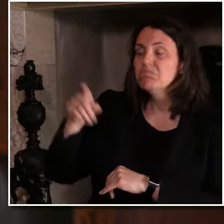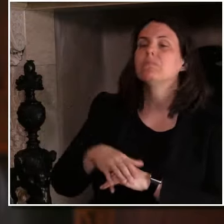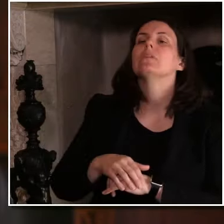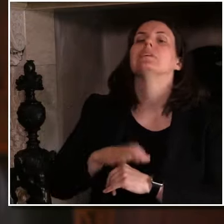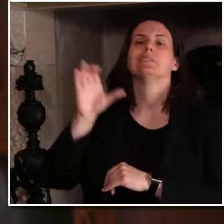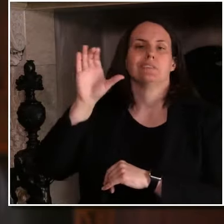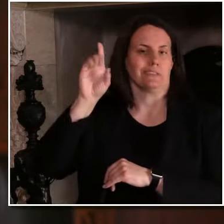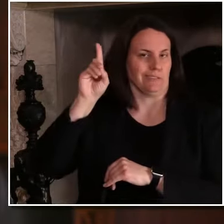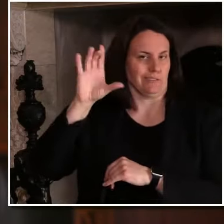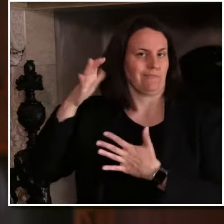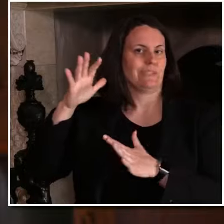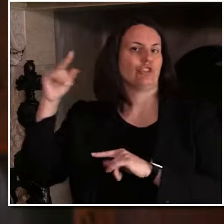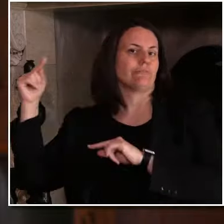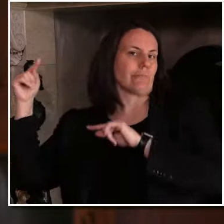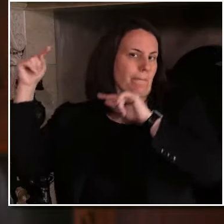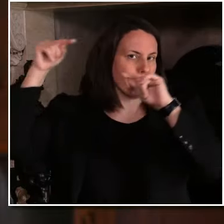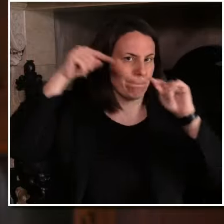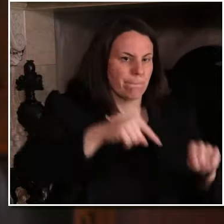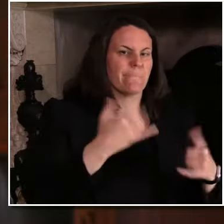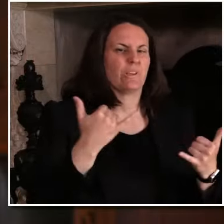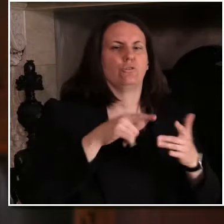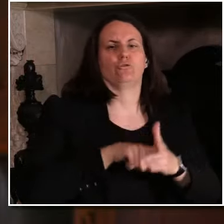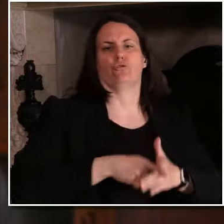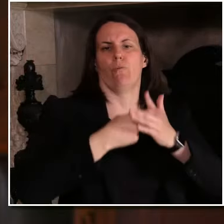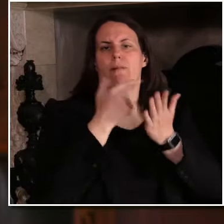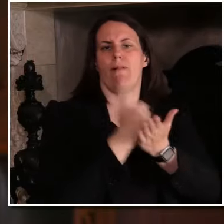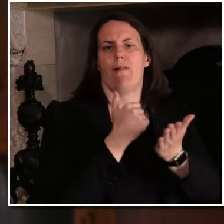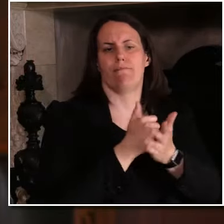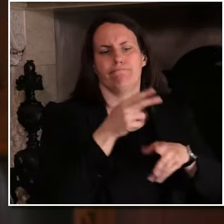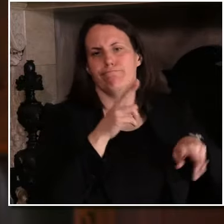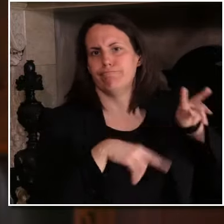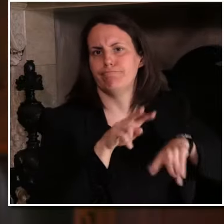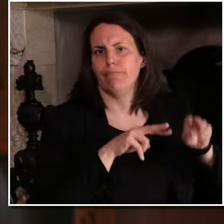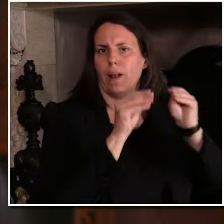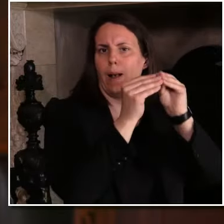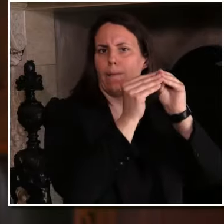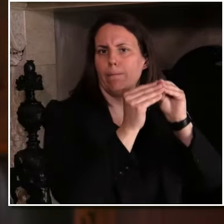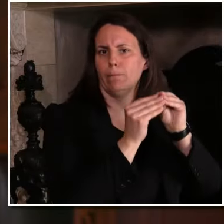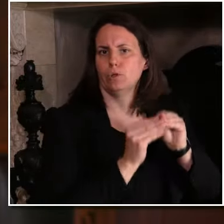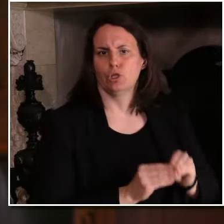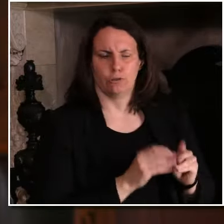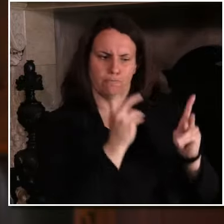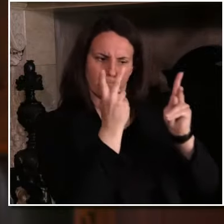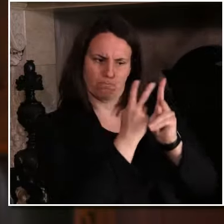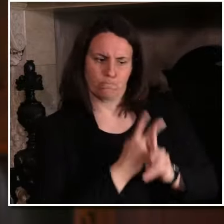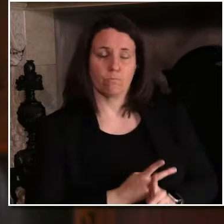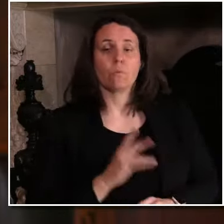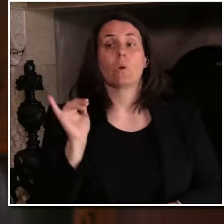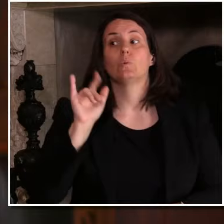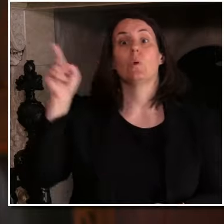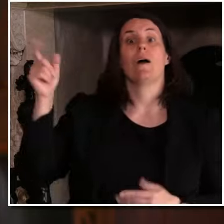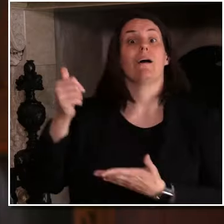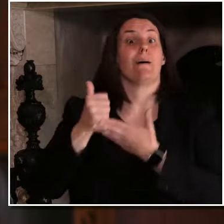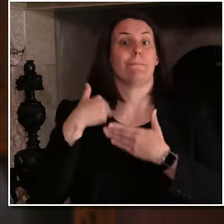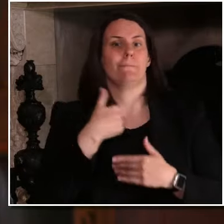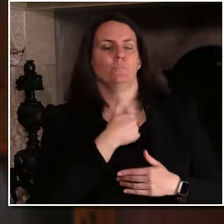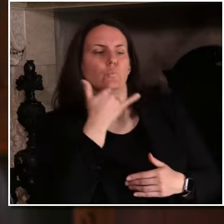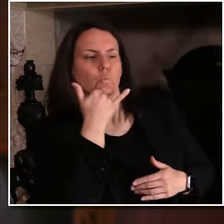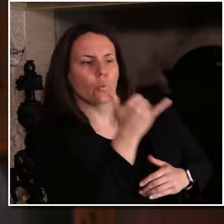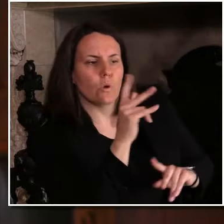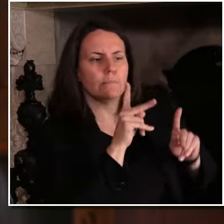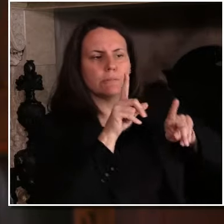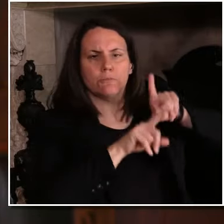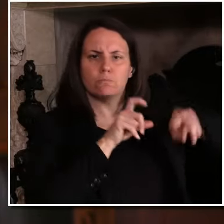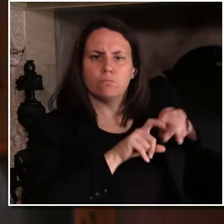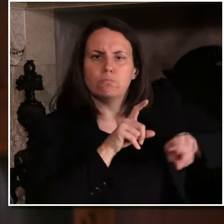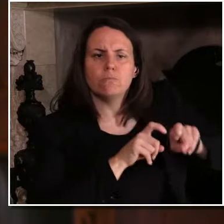as well as some of the needed contact tracing. They're supplementing that local staff